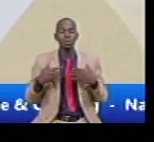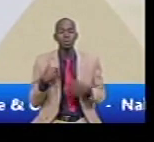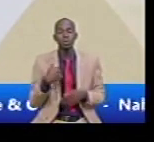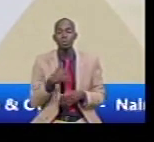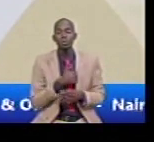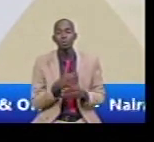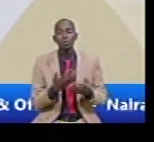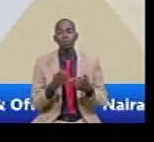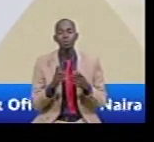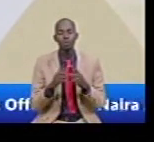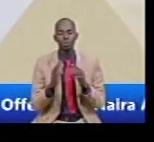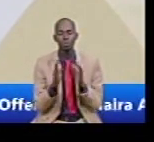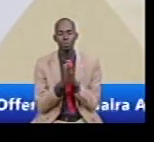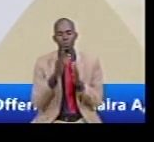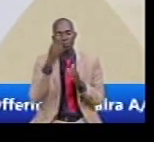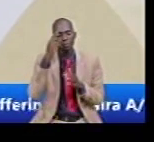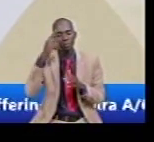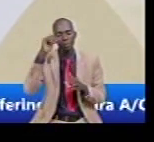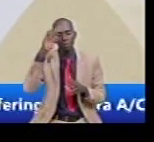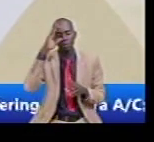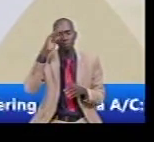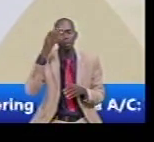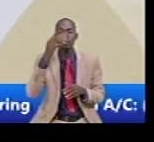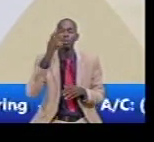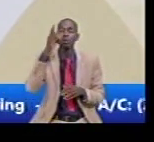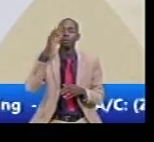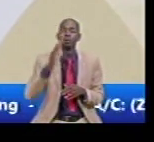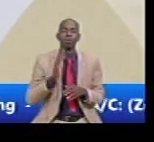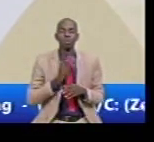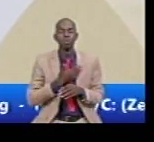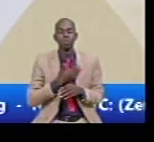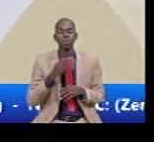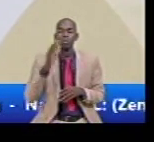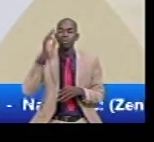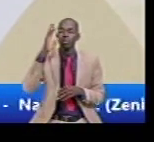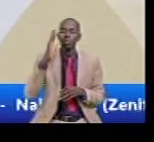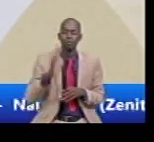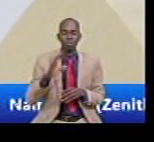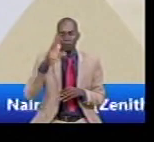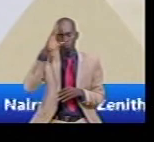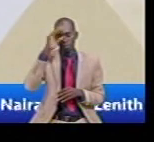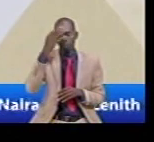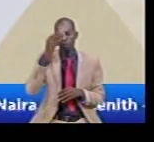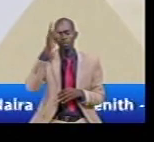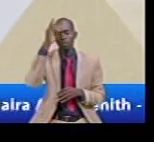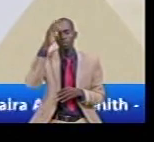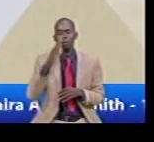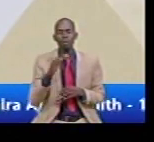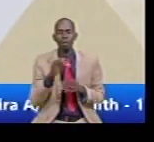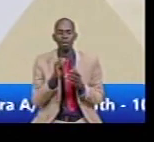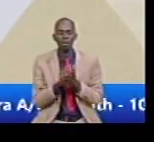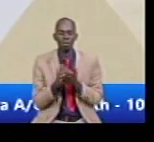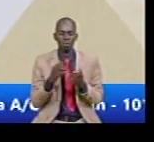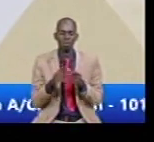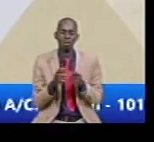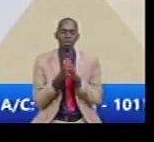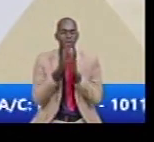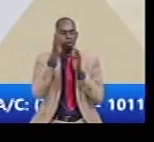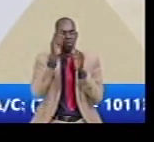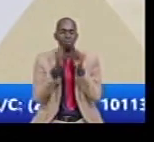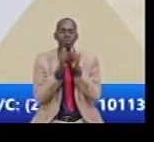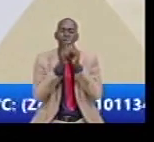pastor, a father in the Lord. Want to ask the Lord for greater strength, for greater anointing, for